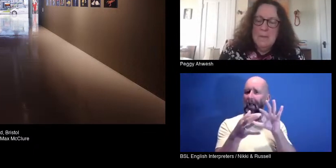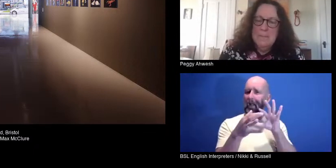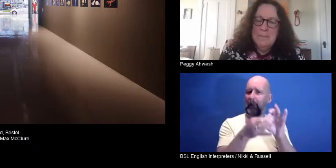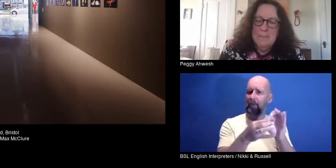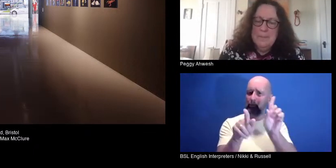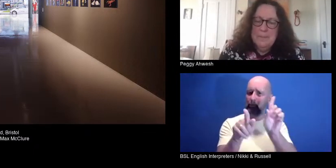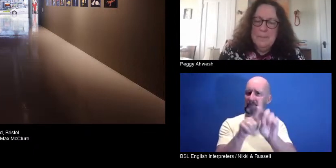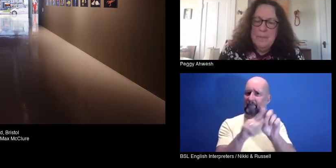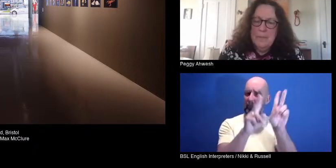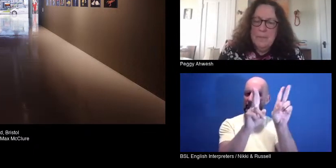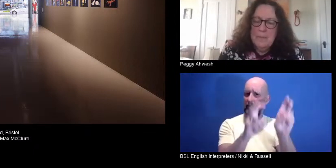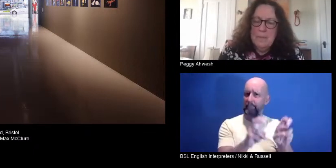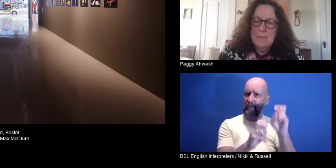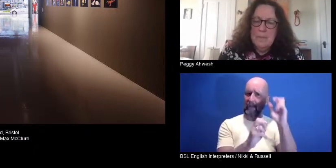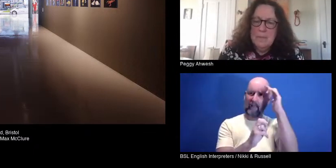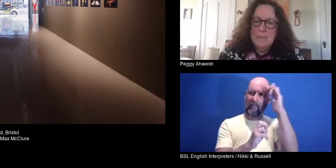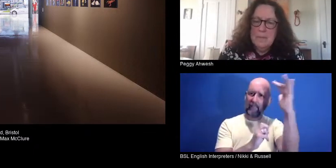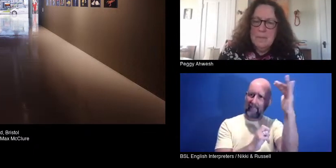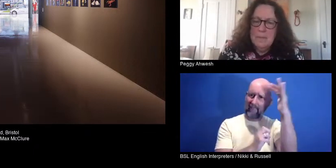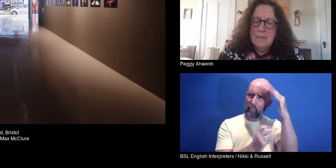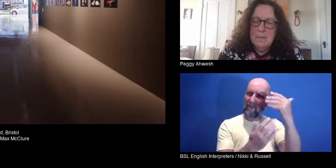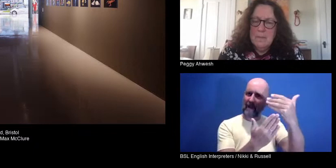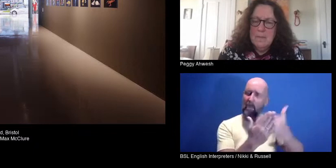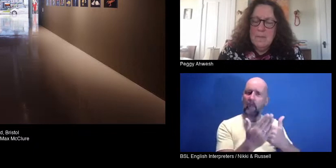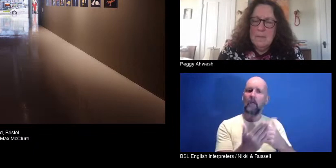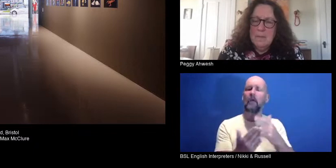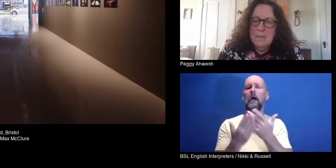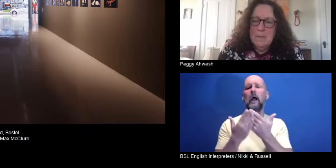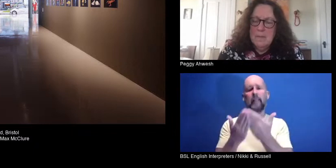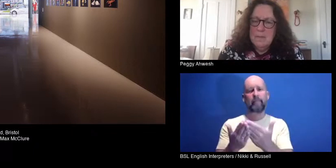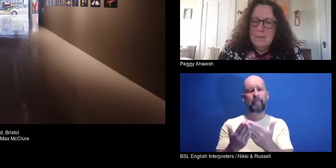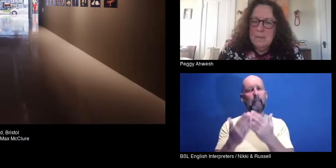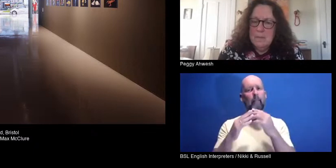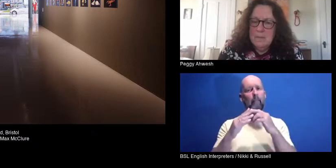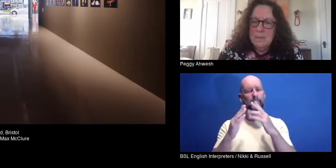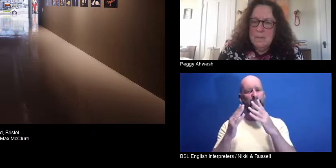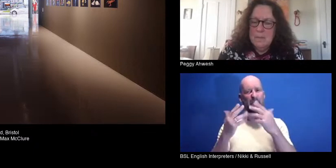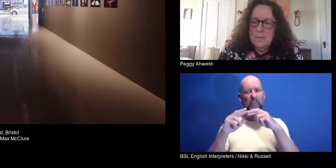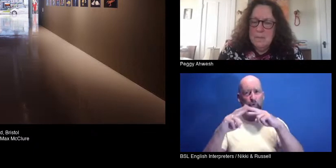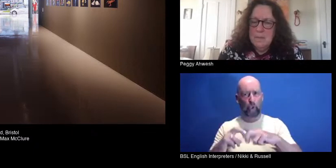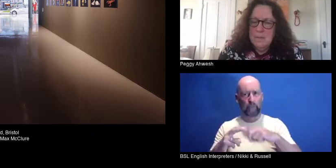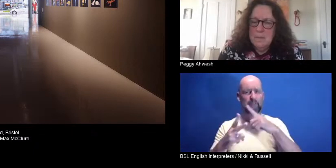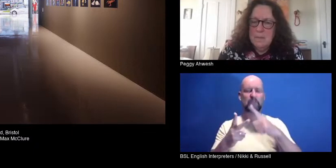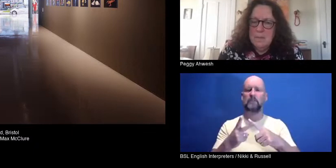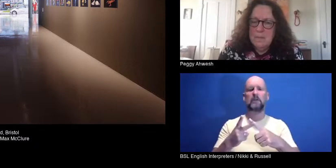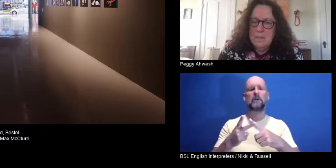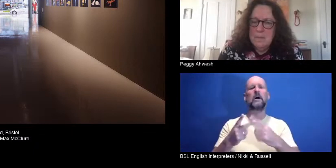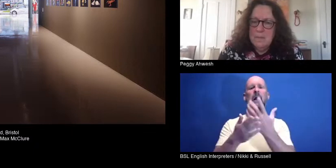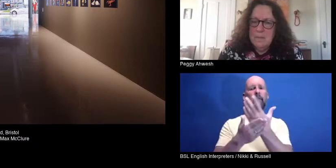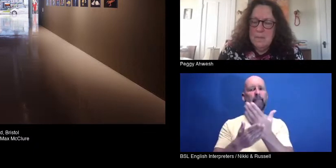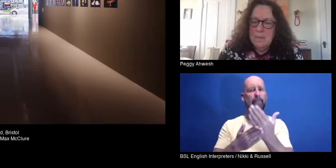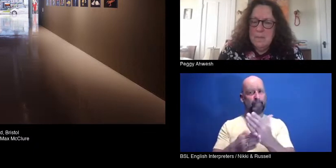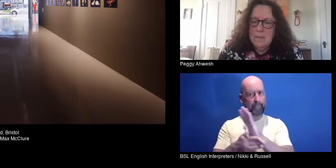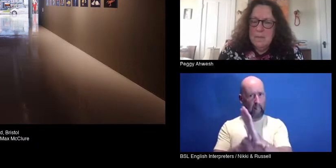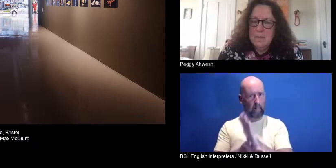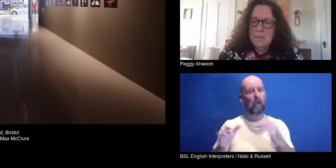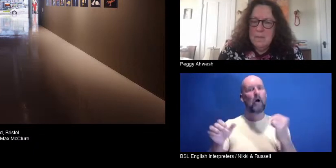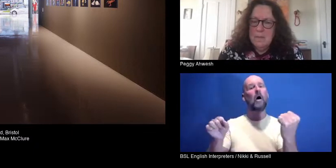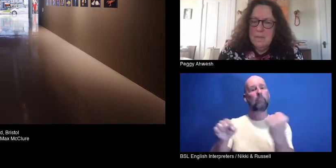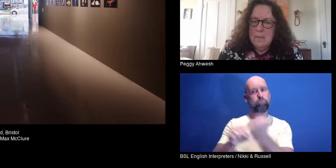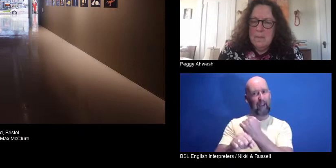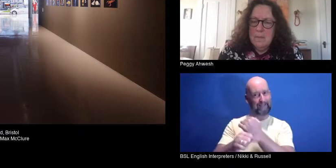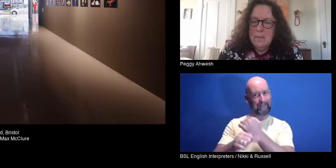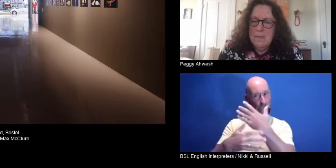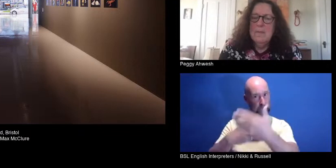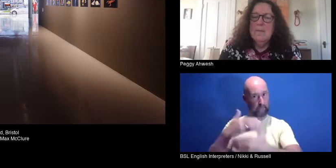think often, you know, in film studies and also in film practice, sometimes, you know, theory is there not as